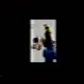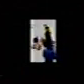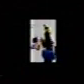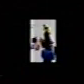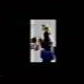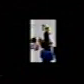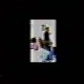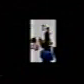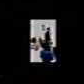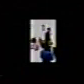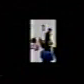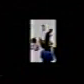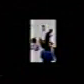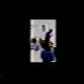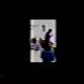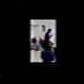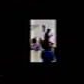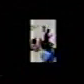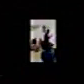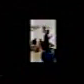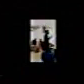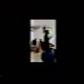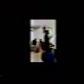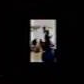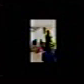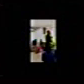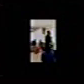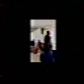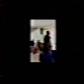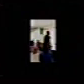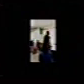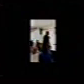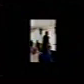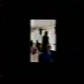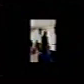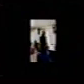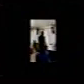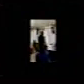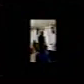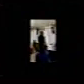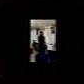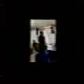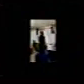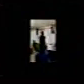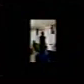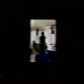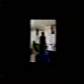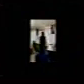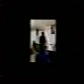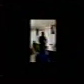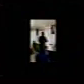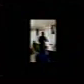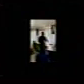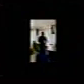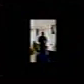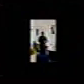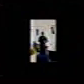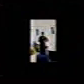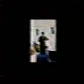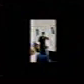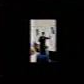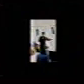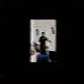of you. Confirm it in every life in Jesus' name. I thank you, Lord, because I know you have